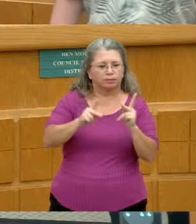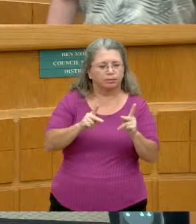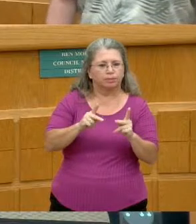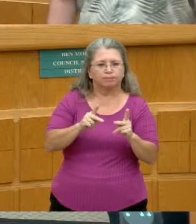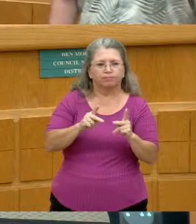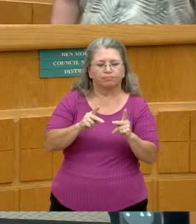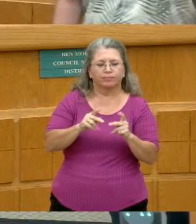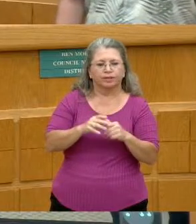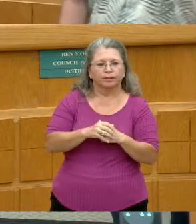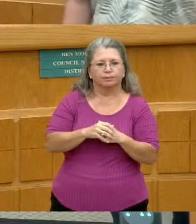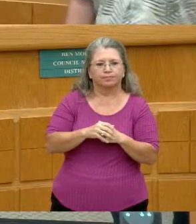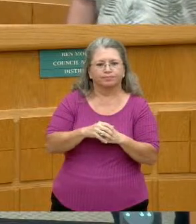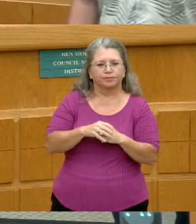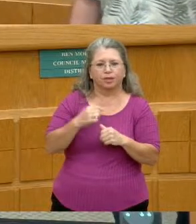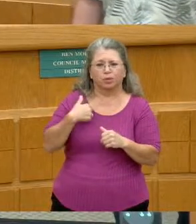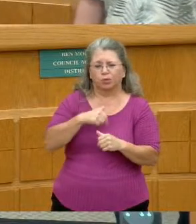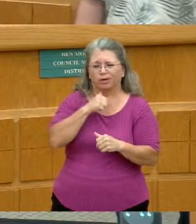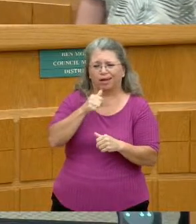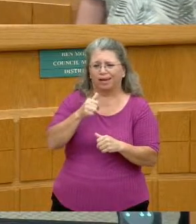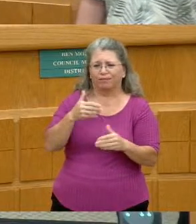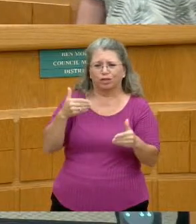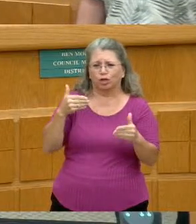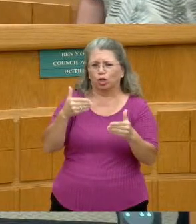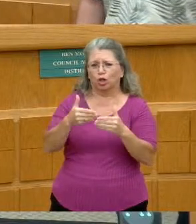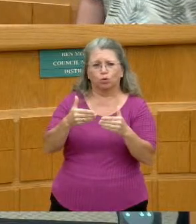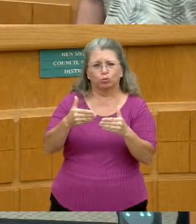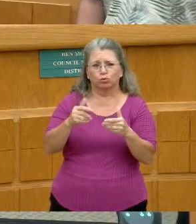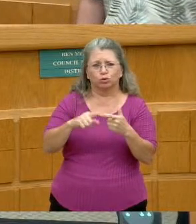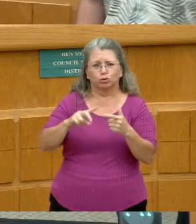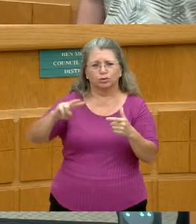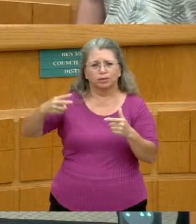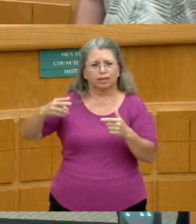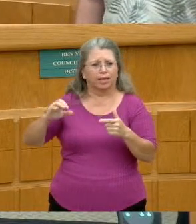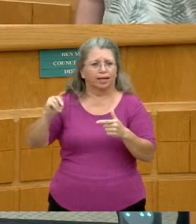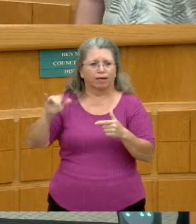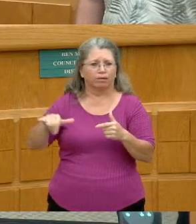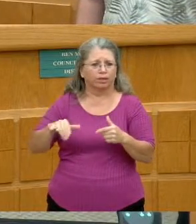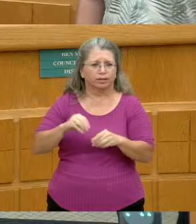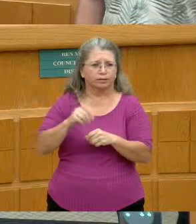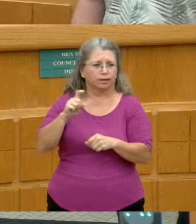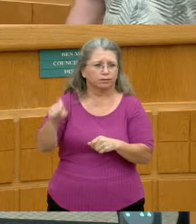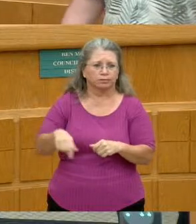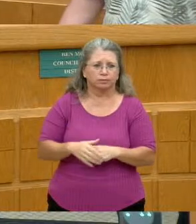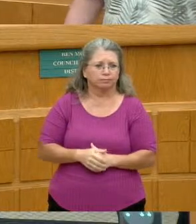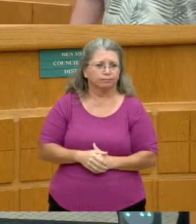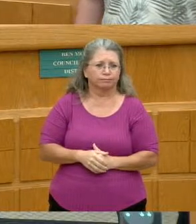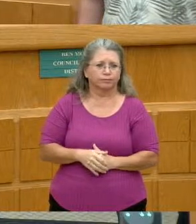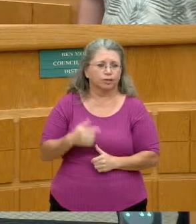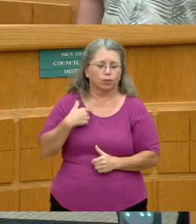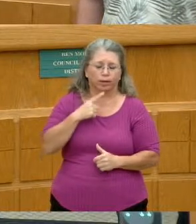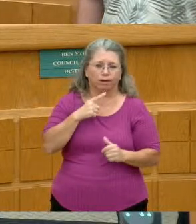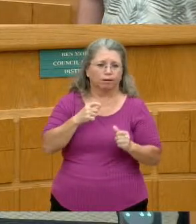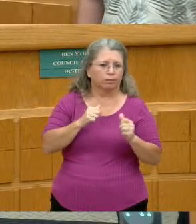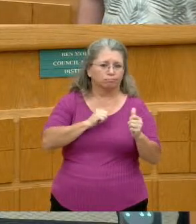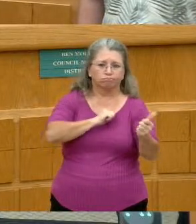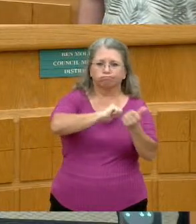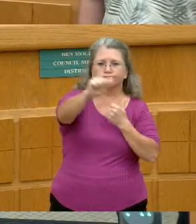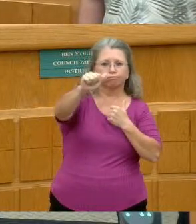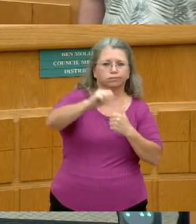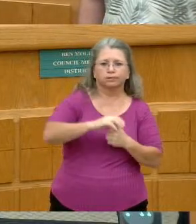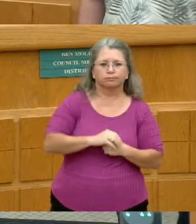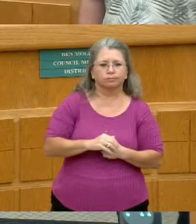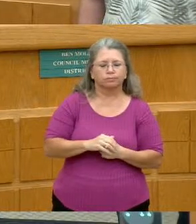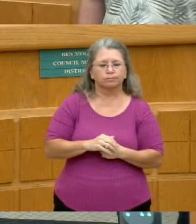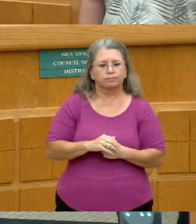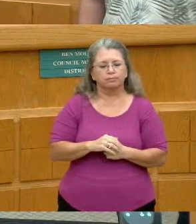not even close between us and the second county. So There's a lot of factors that go into it,